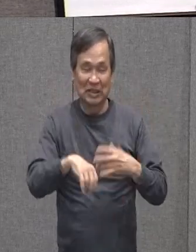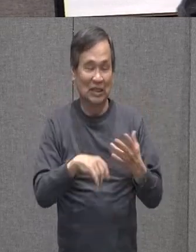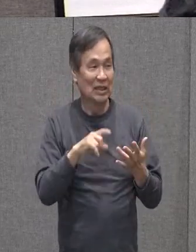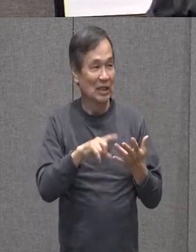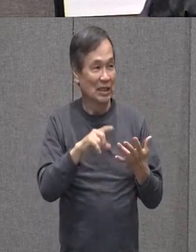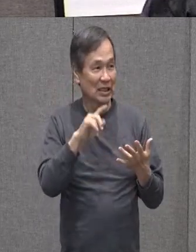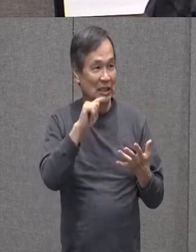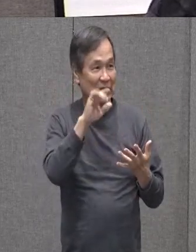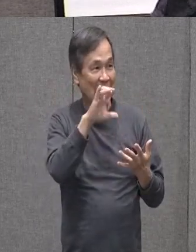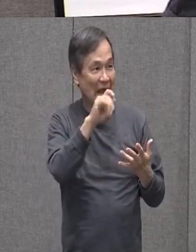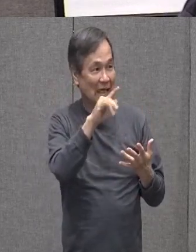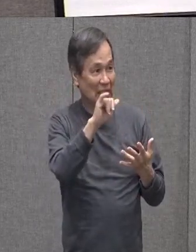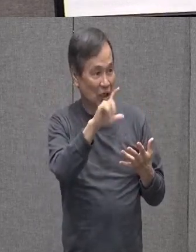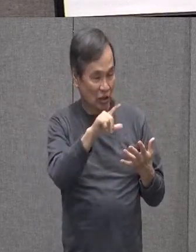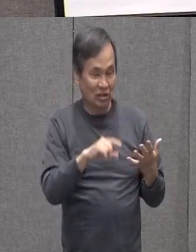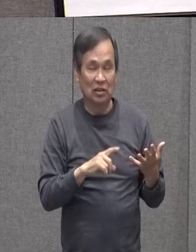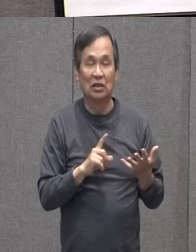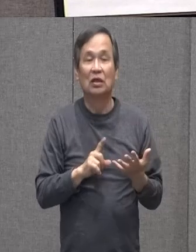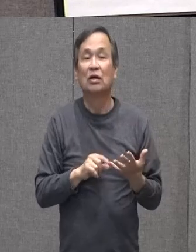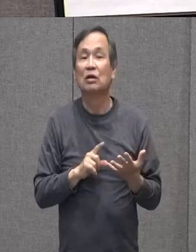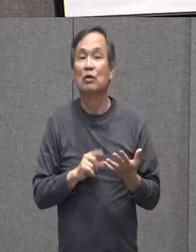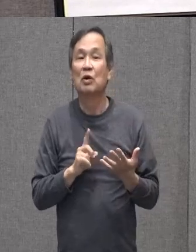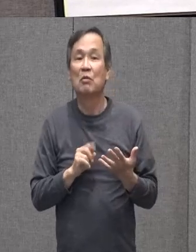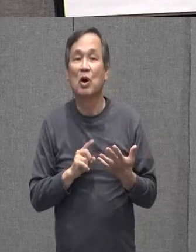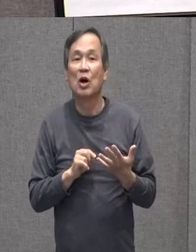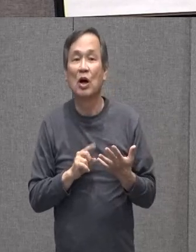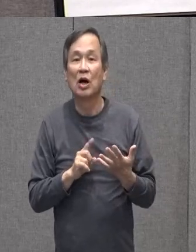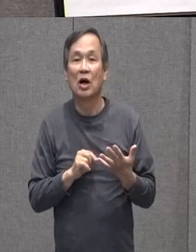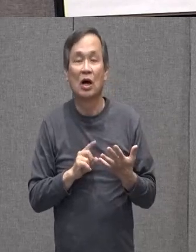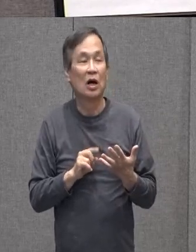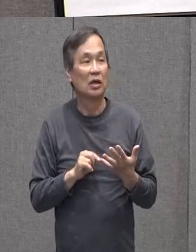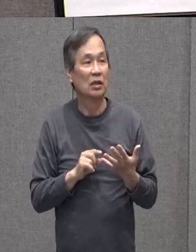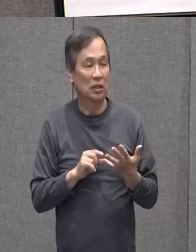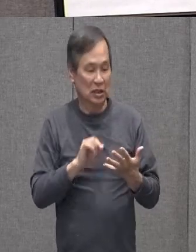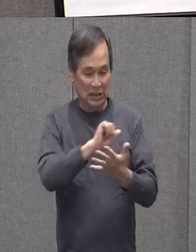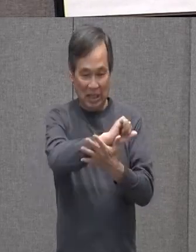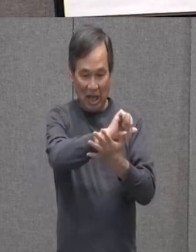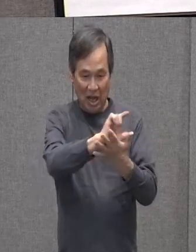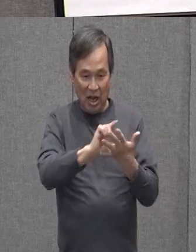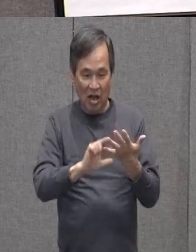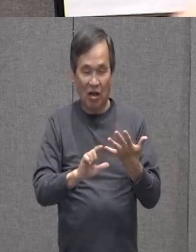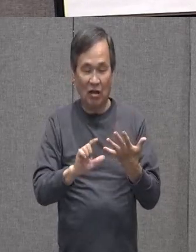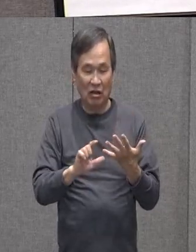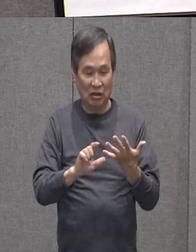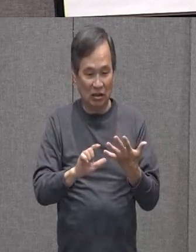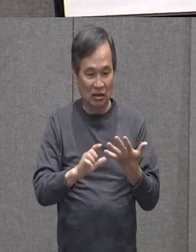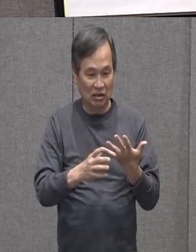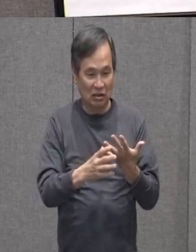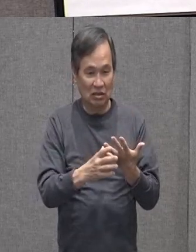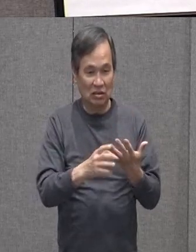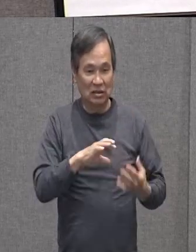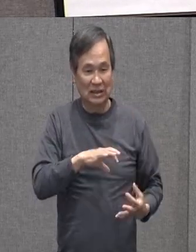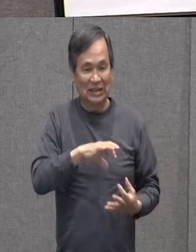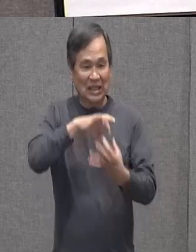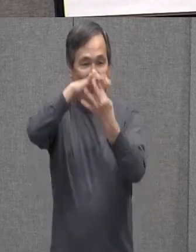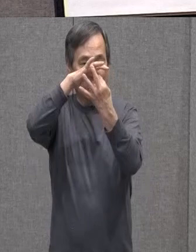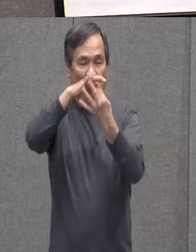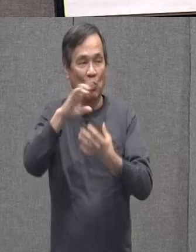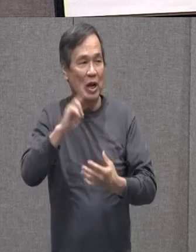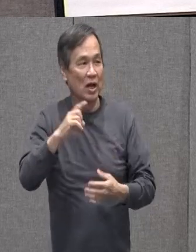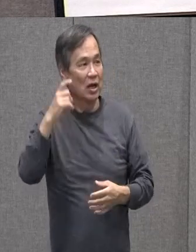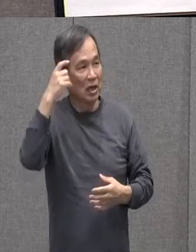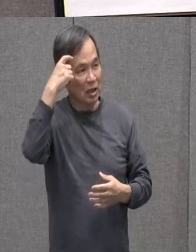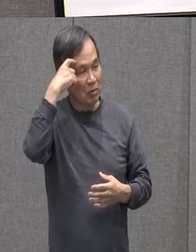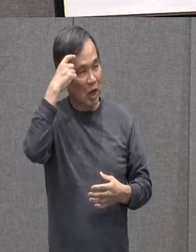tactical sensors on all our nerves. Well, but where do all these sensors go to? Yes, the